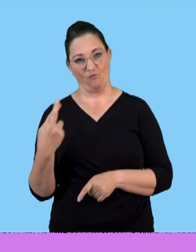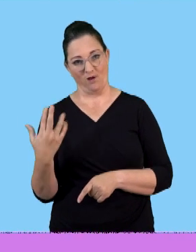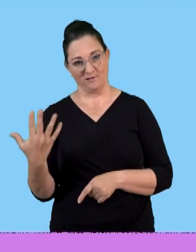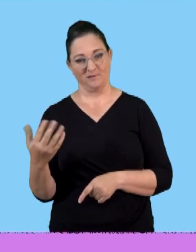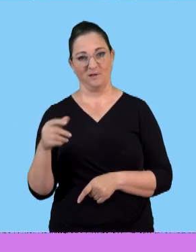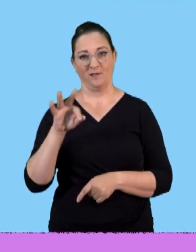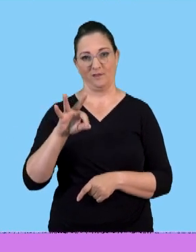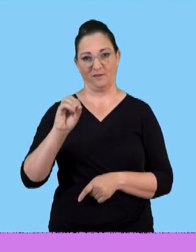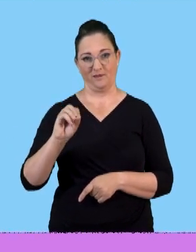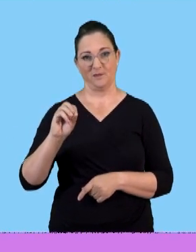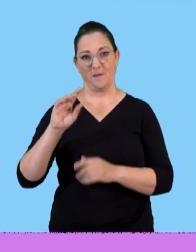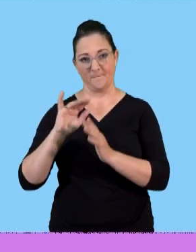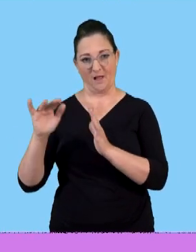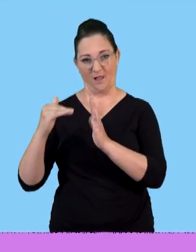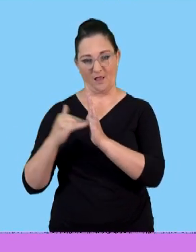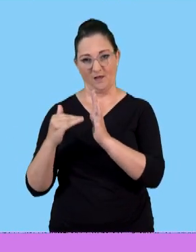million